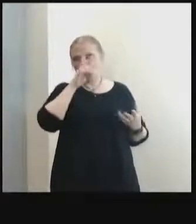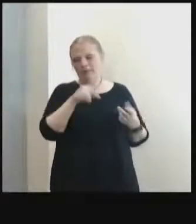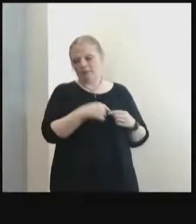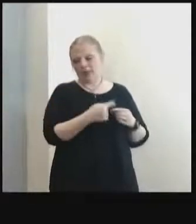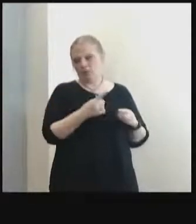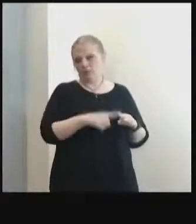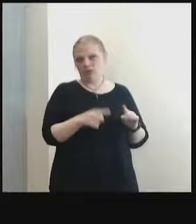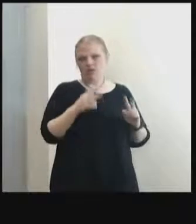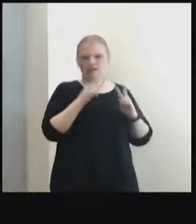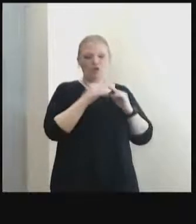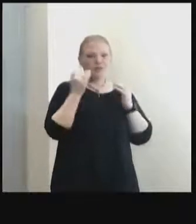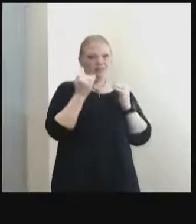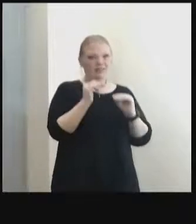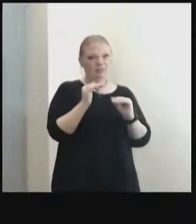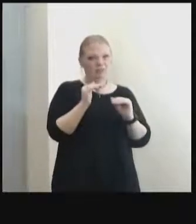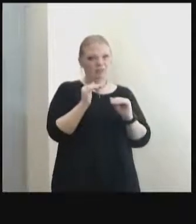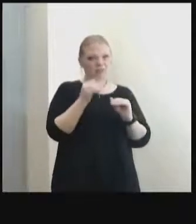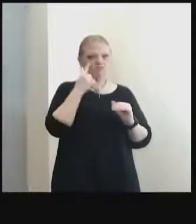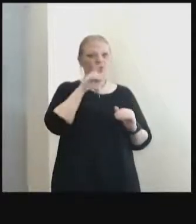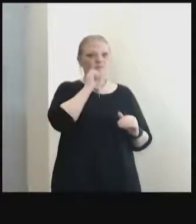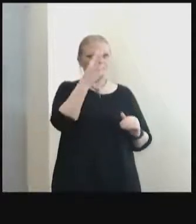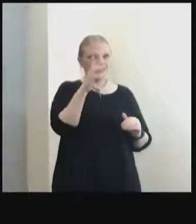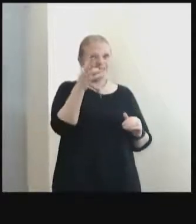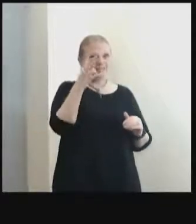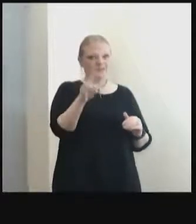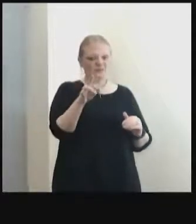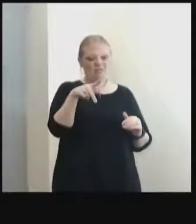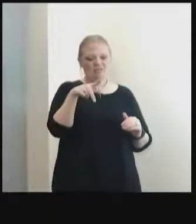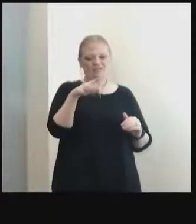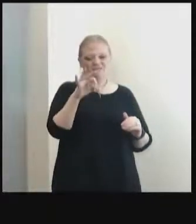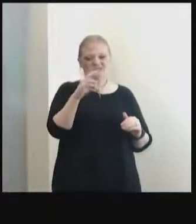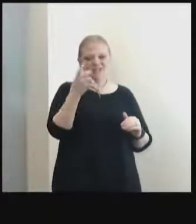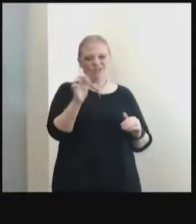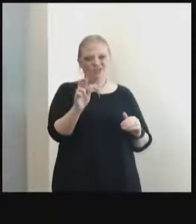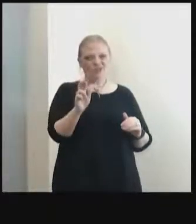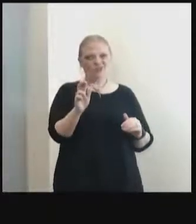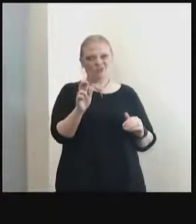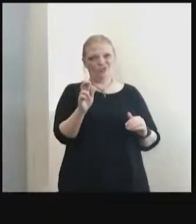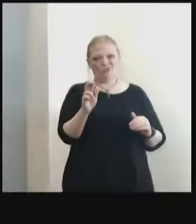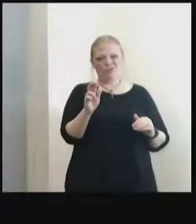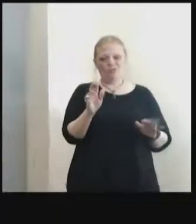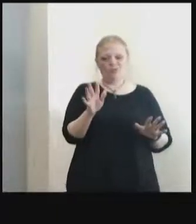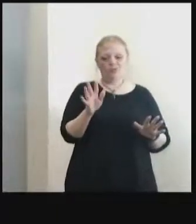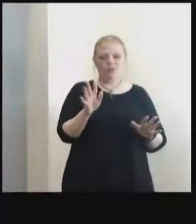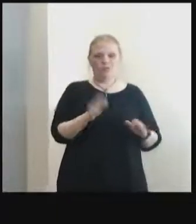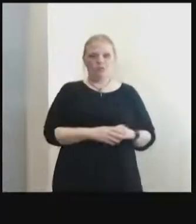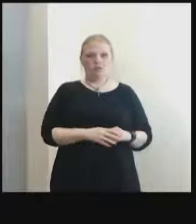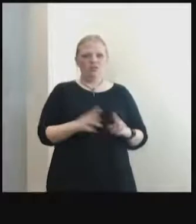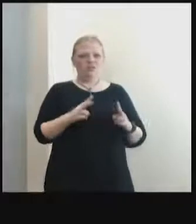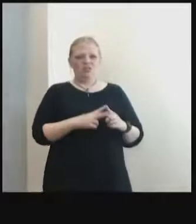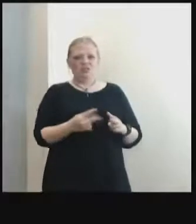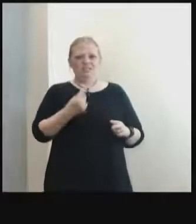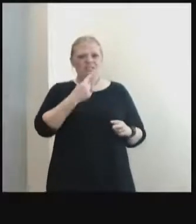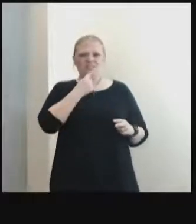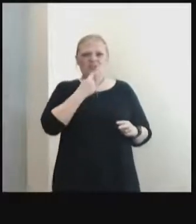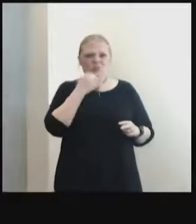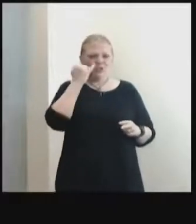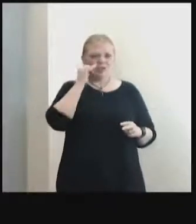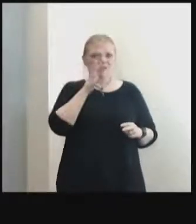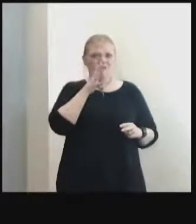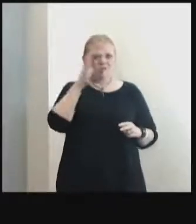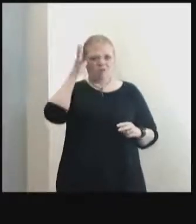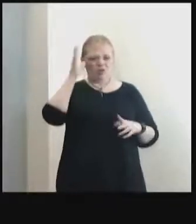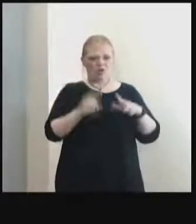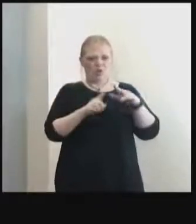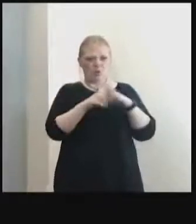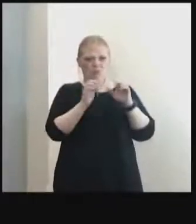getting a very limited supply of 16 and 17-year-old, Pfizer's for the 16 and 17-year-old. I'd be very disappointed if a parent came with their